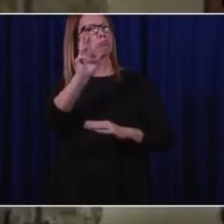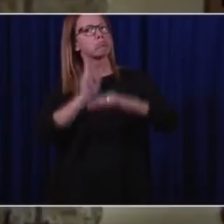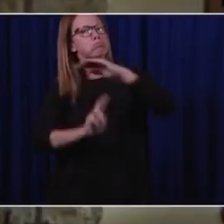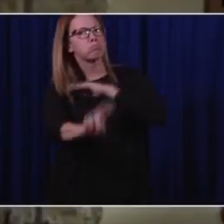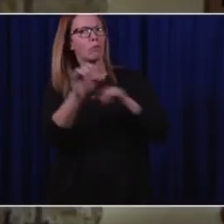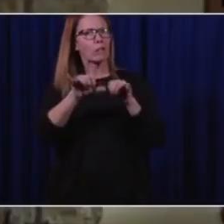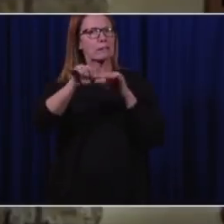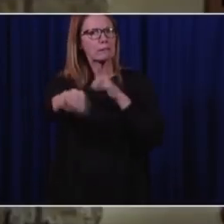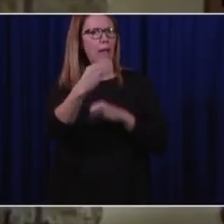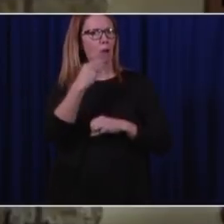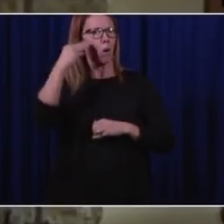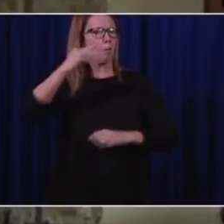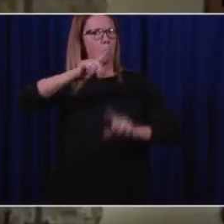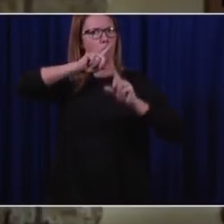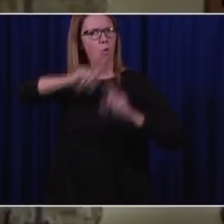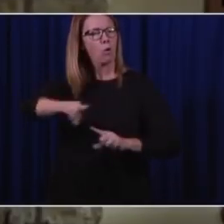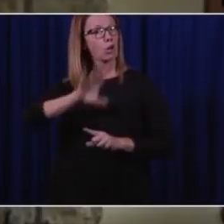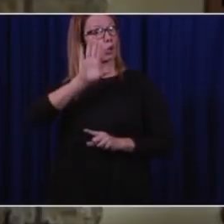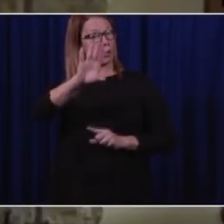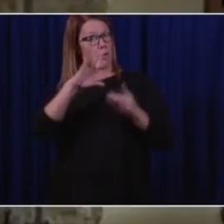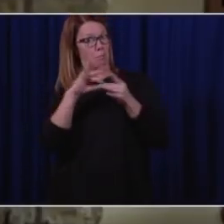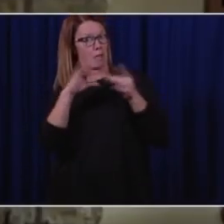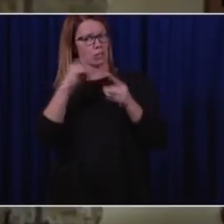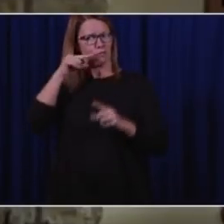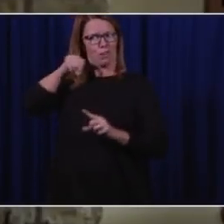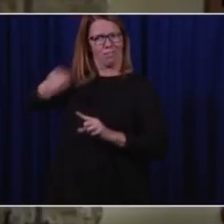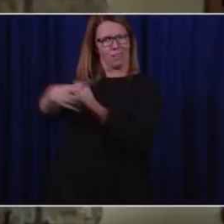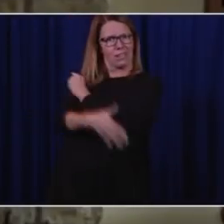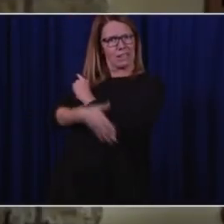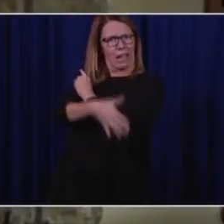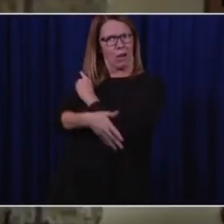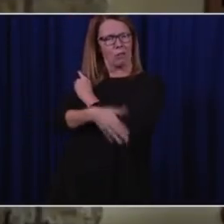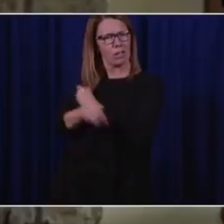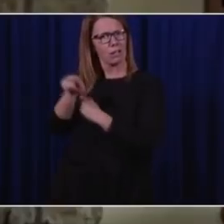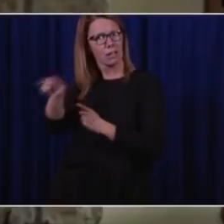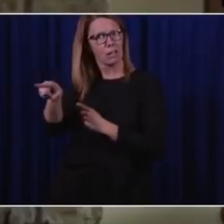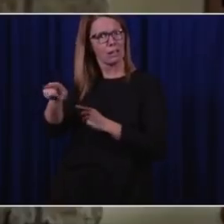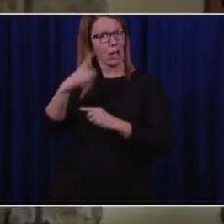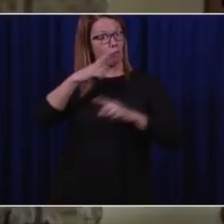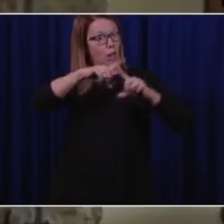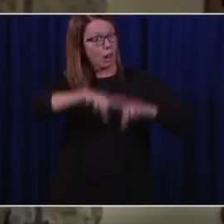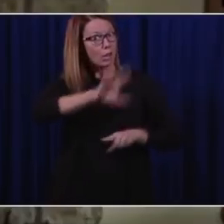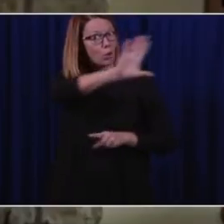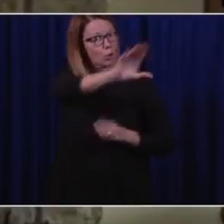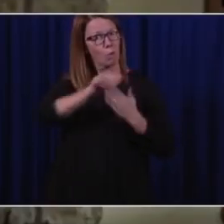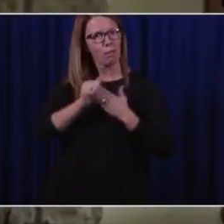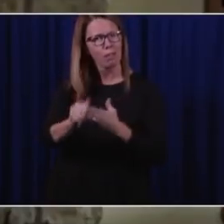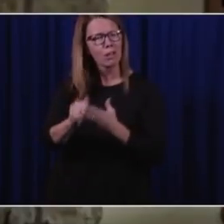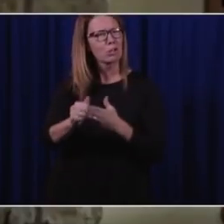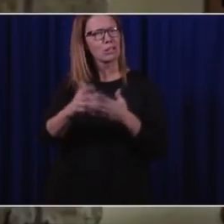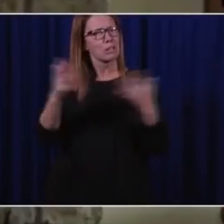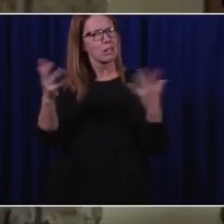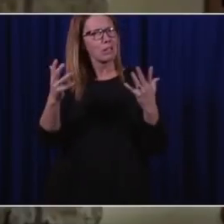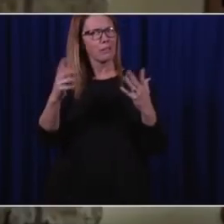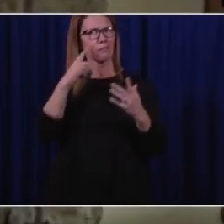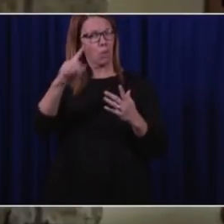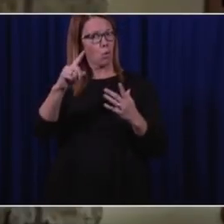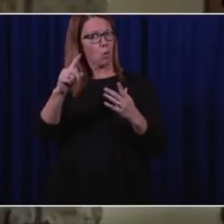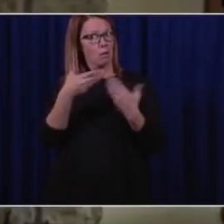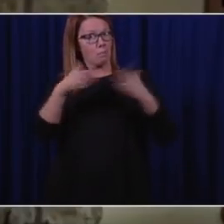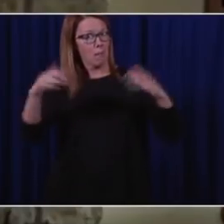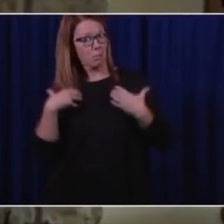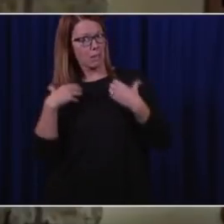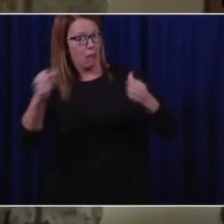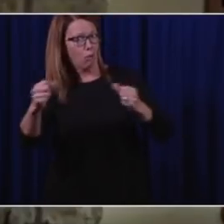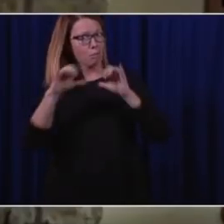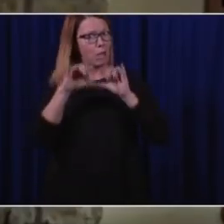what is your message to people like the residents of Mahoning County who at this point are relying on your leadership to enact public health measures other